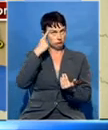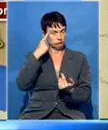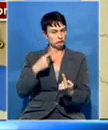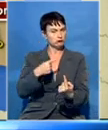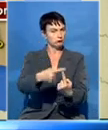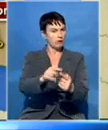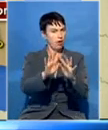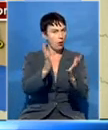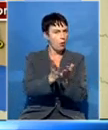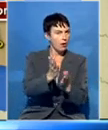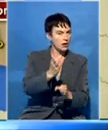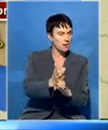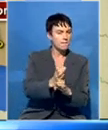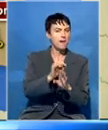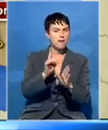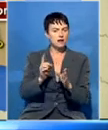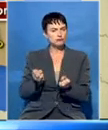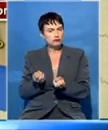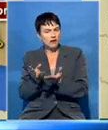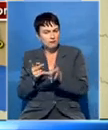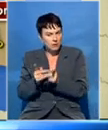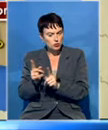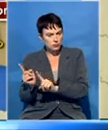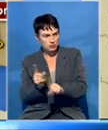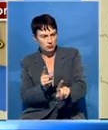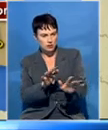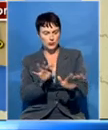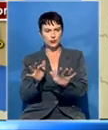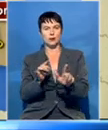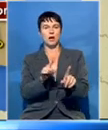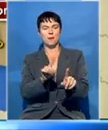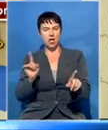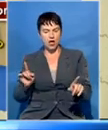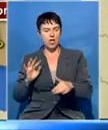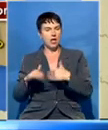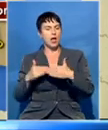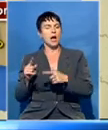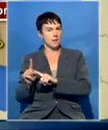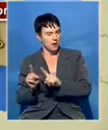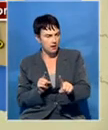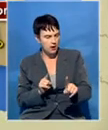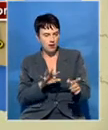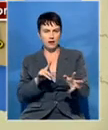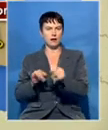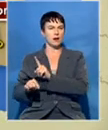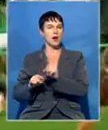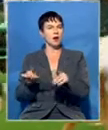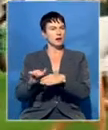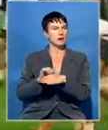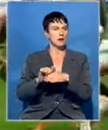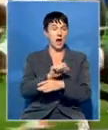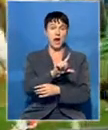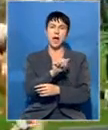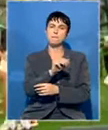Cup, going to give him chances, pull him back, give him chances. You know, Patrick is more experienced. We always knew it's going to be a very tough game against England. He's played